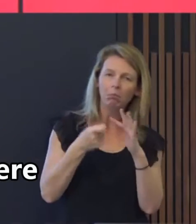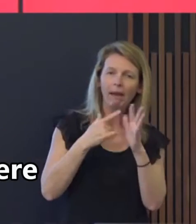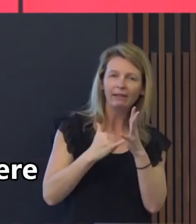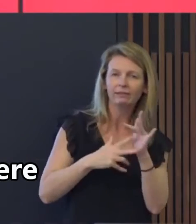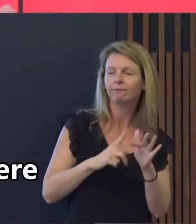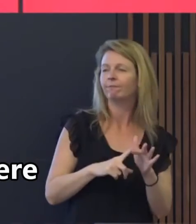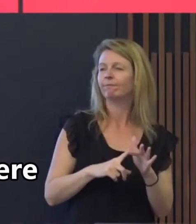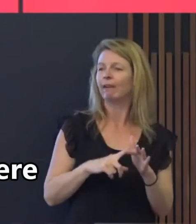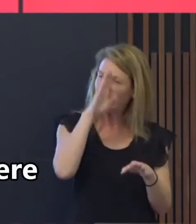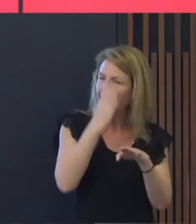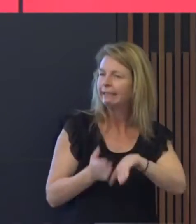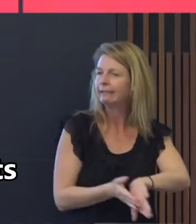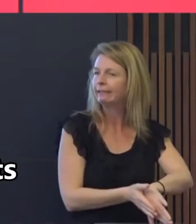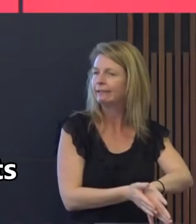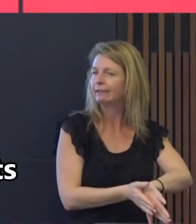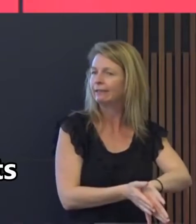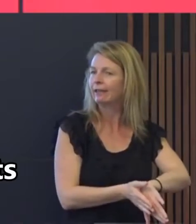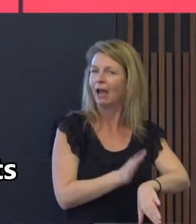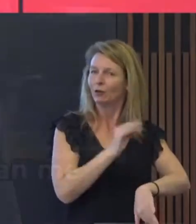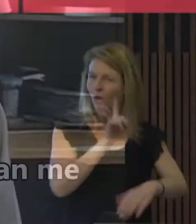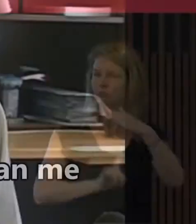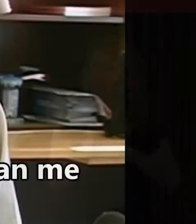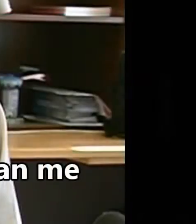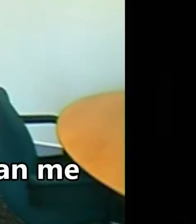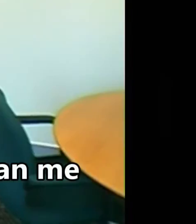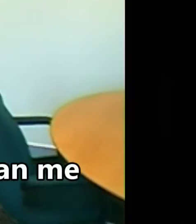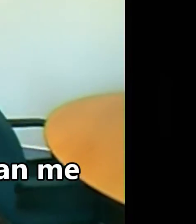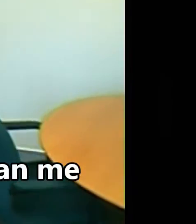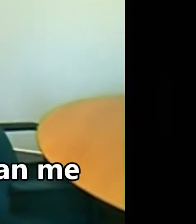and hidden away somewhere and not out on the streets.